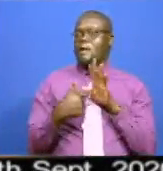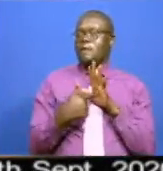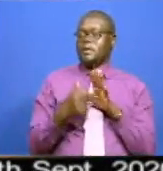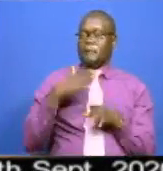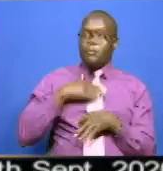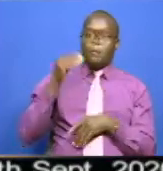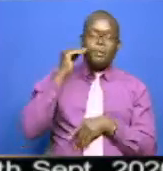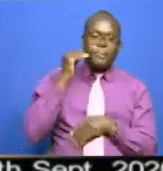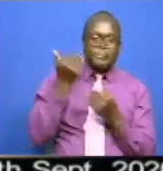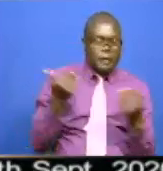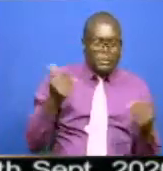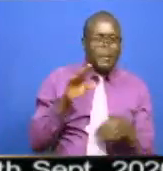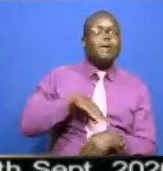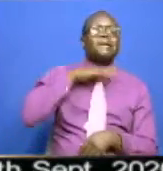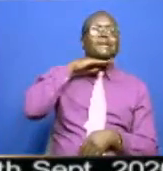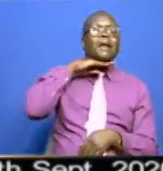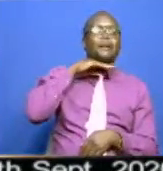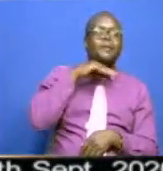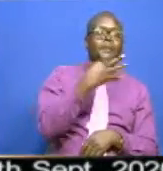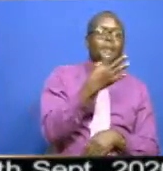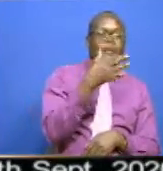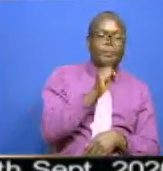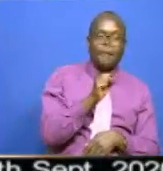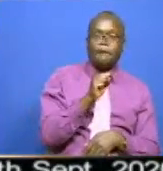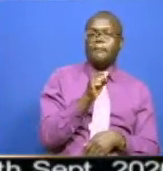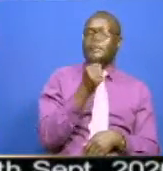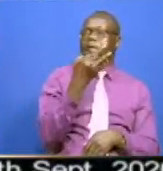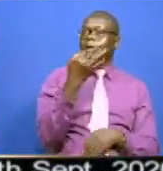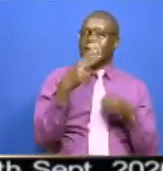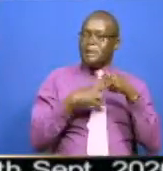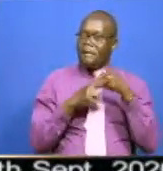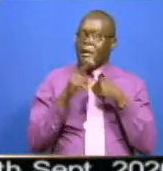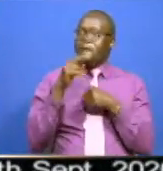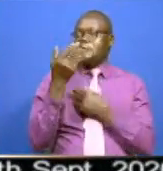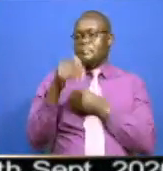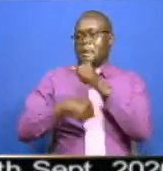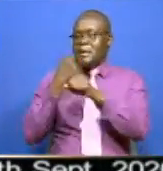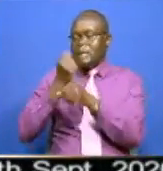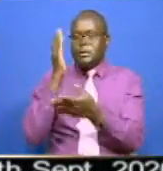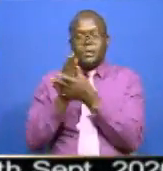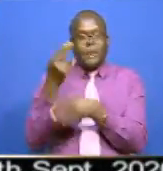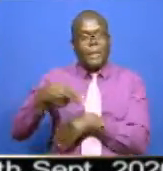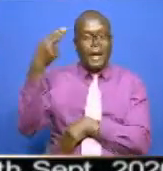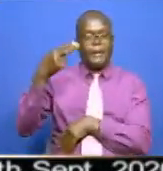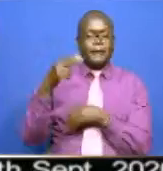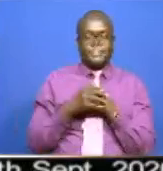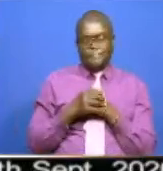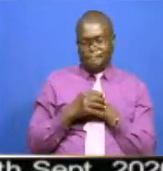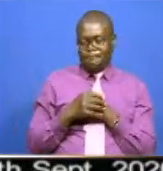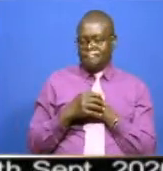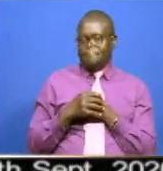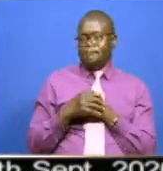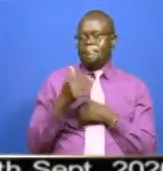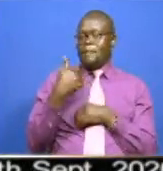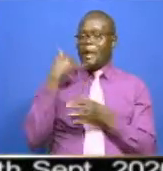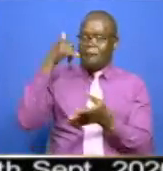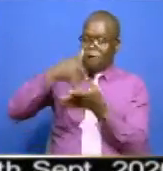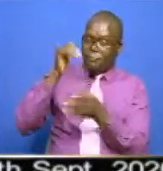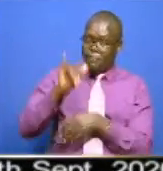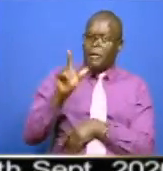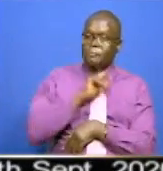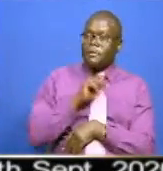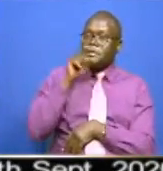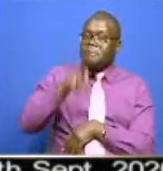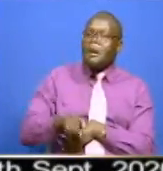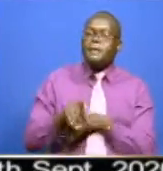the mortality rate is 37 years. I think it's the highest in the country. And if we are factoring in this, how